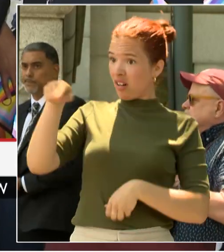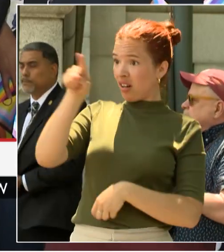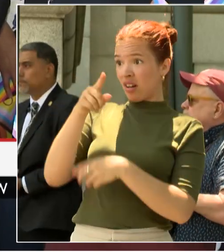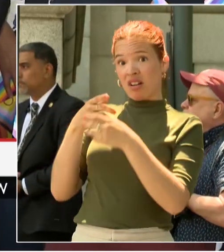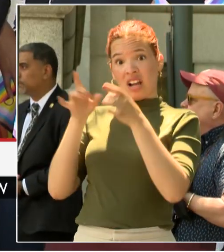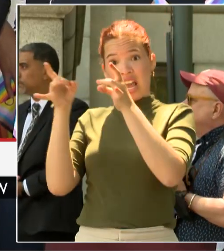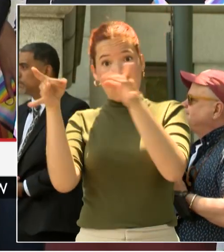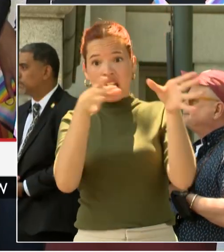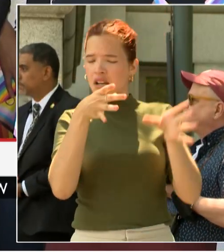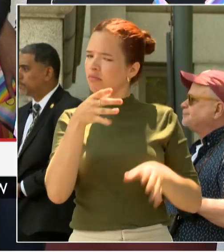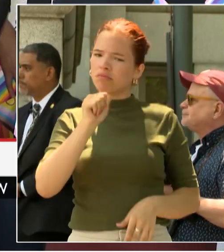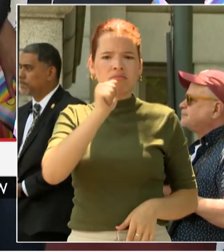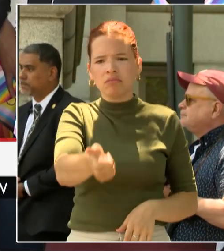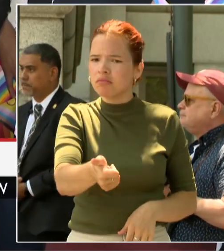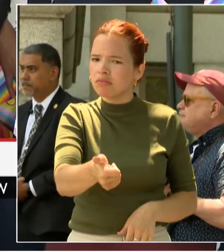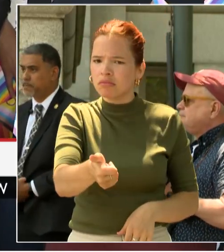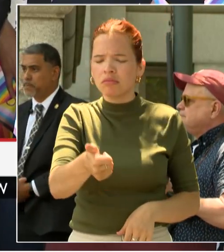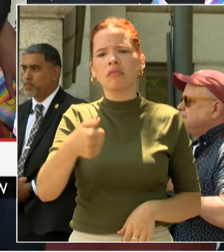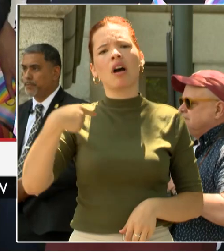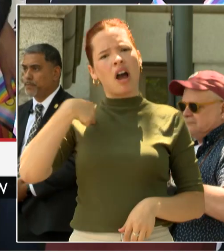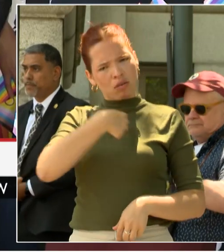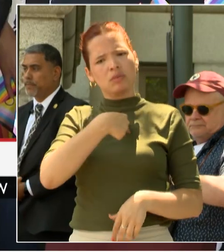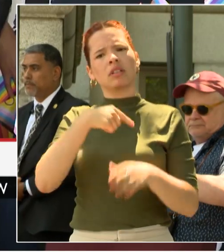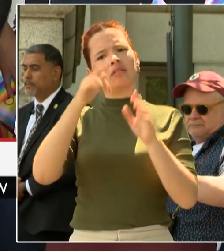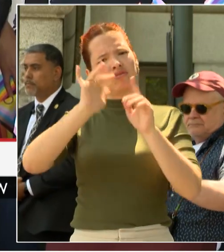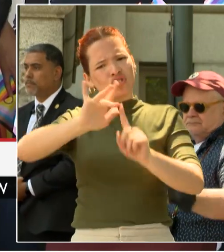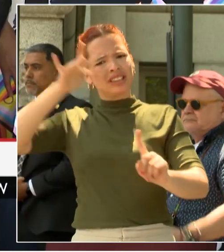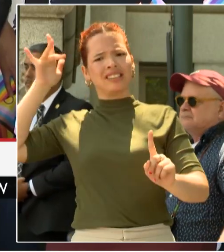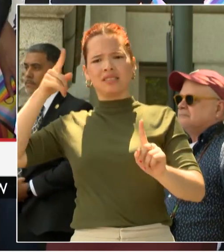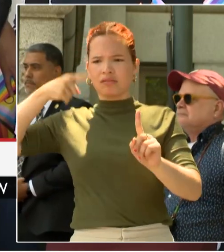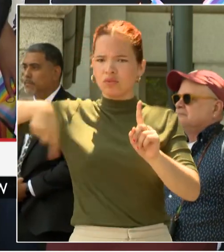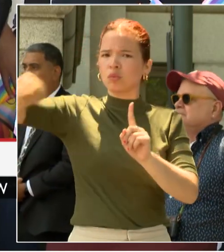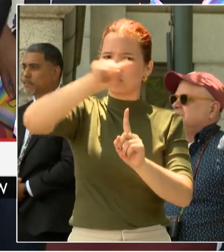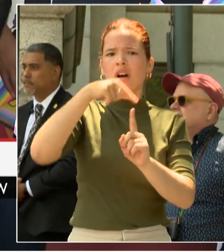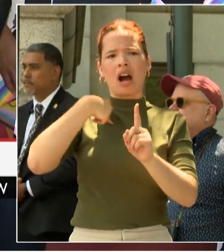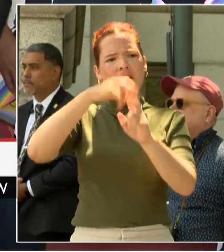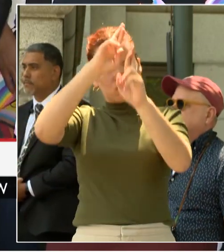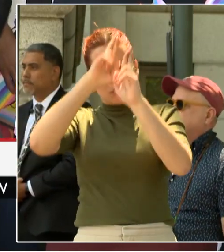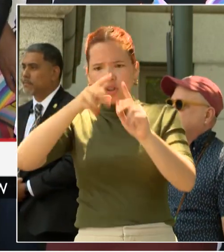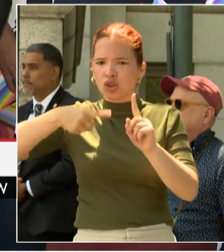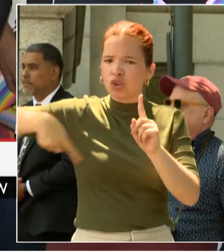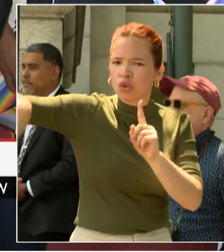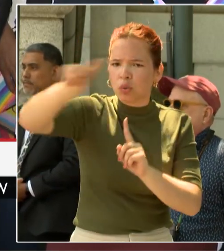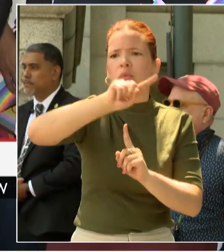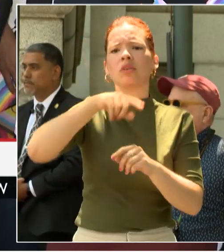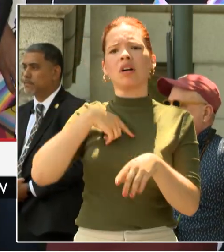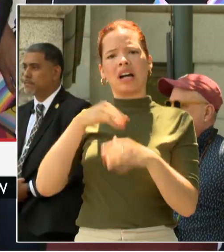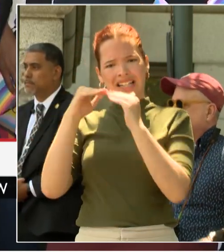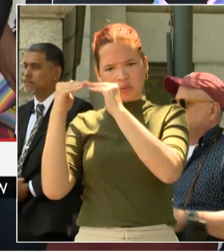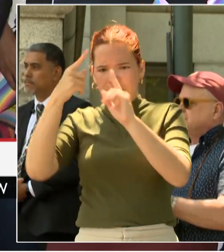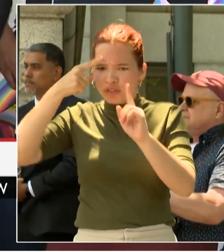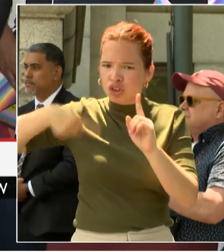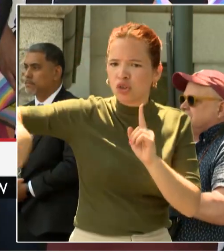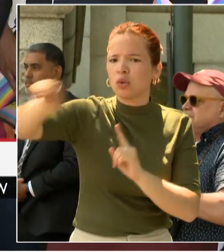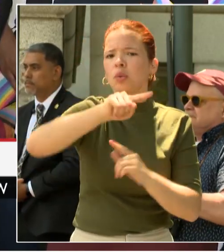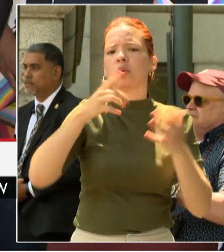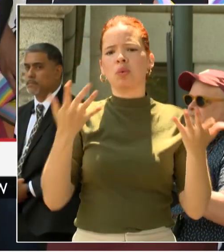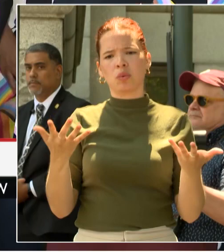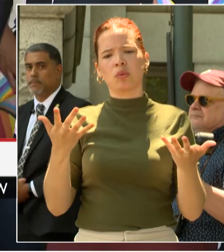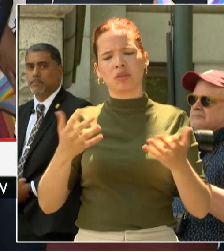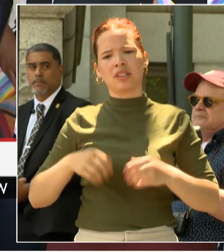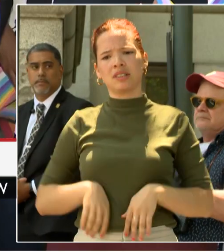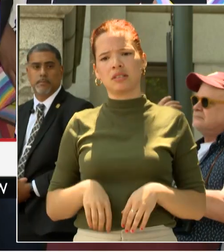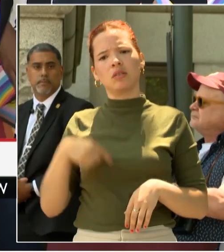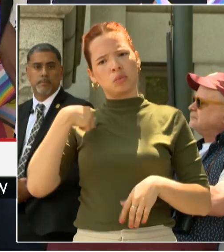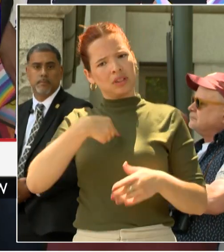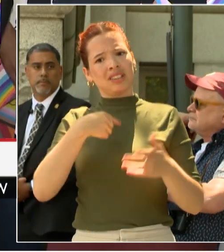our city has become a shining example of how to respect and promote justice for all. Let us, we the